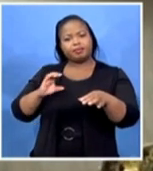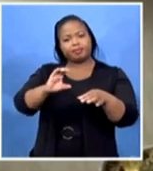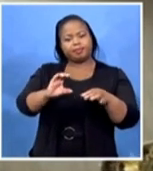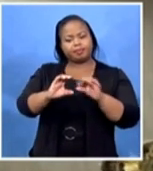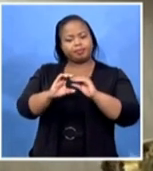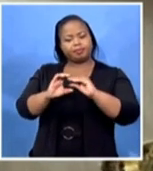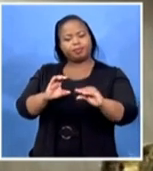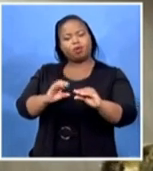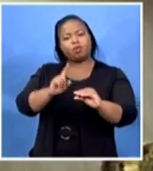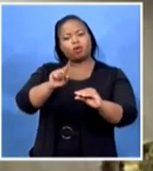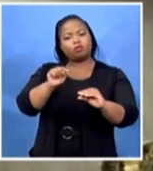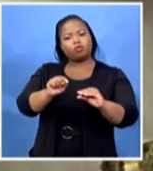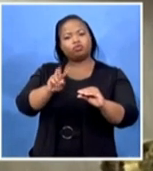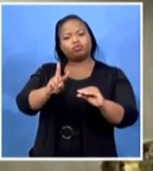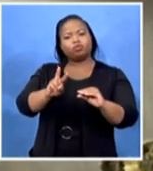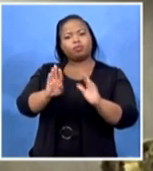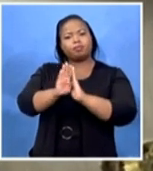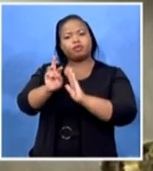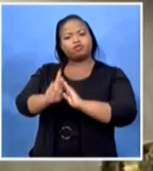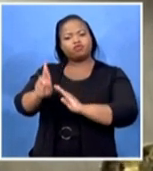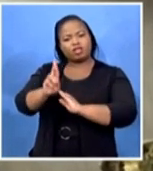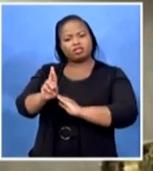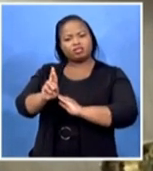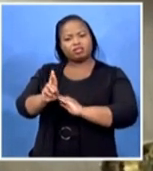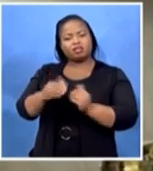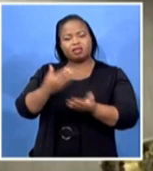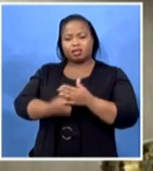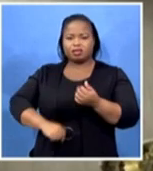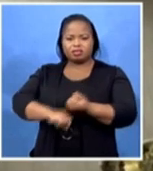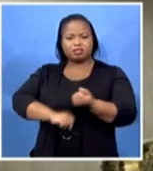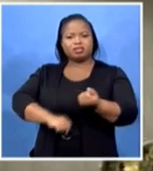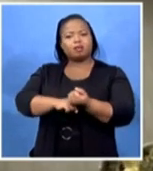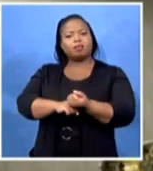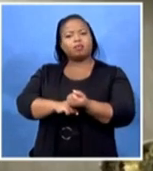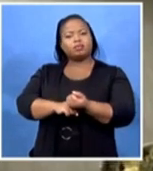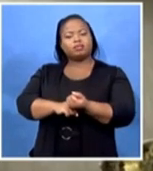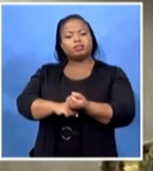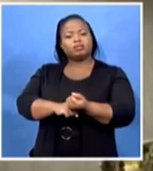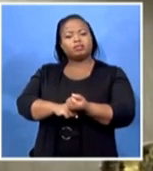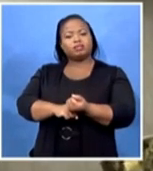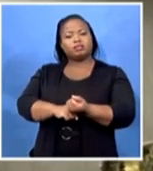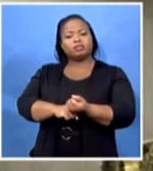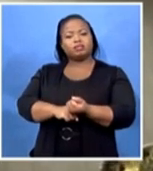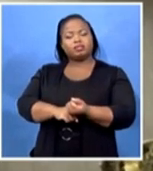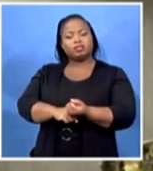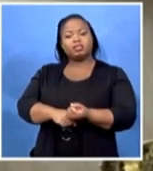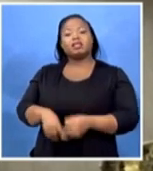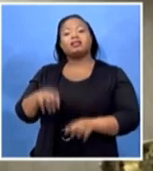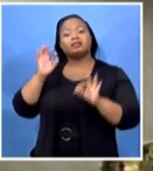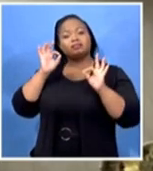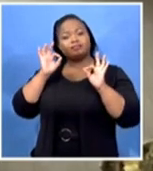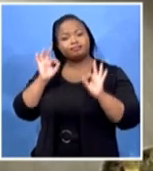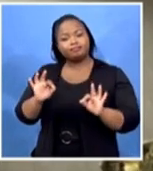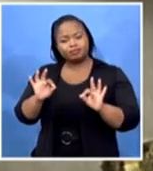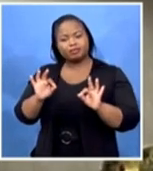they can support them, especially the support came at the right opportune time, because we are